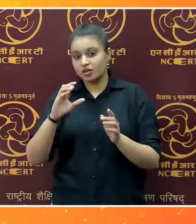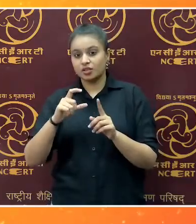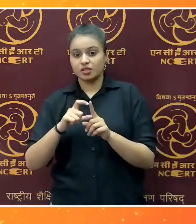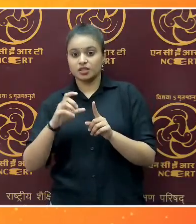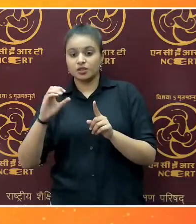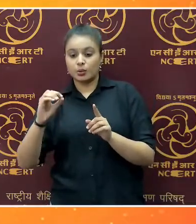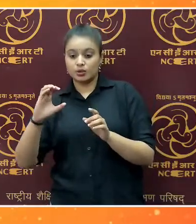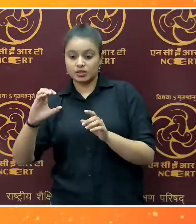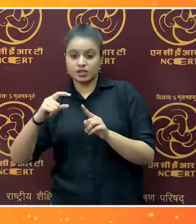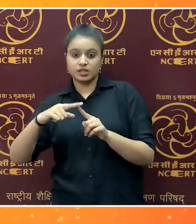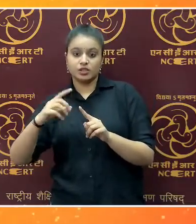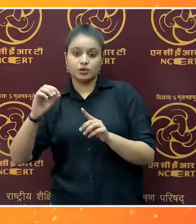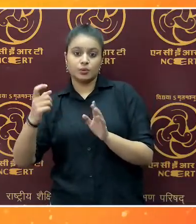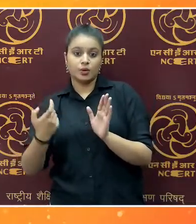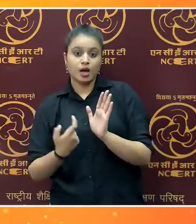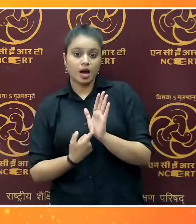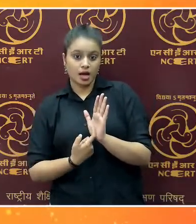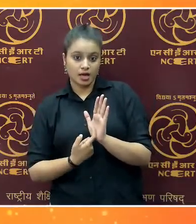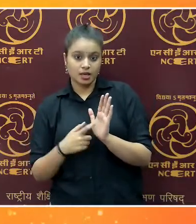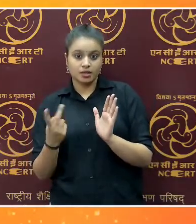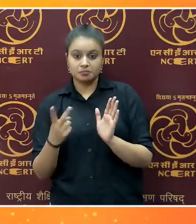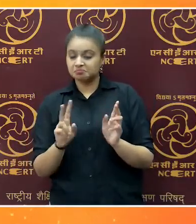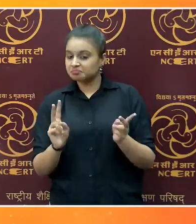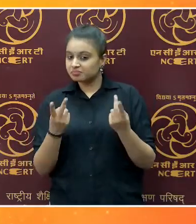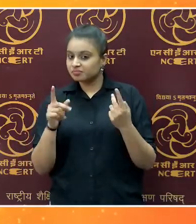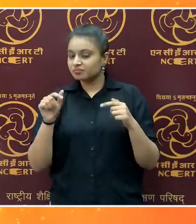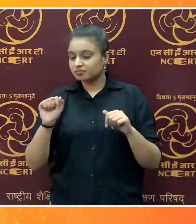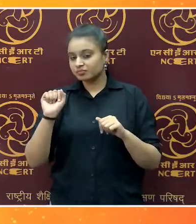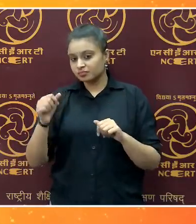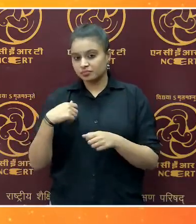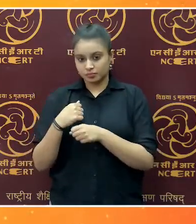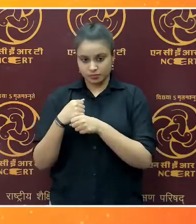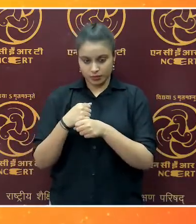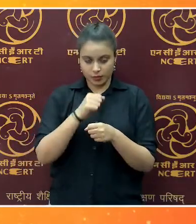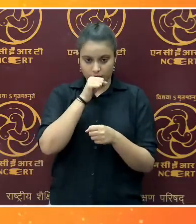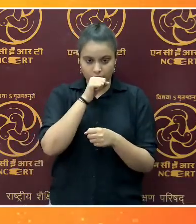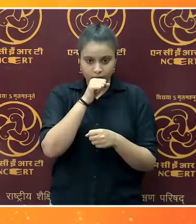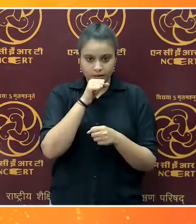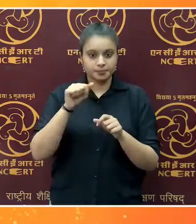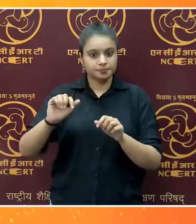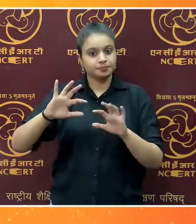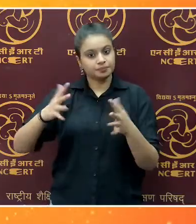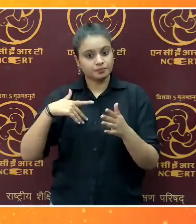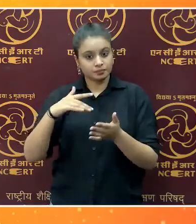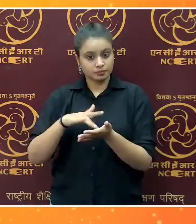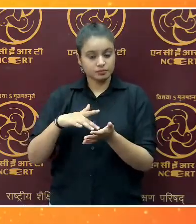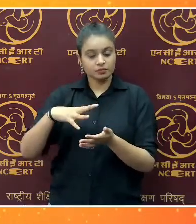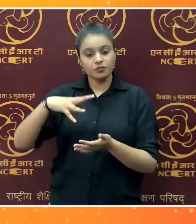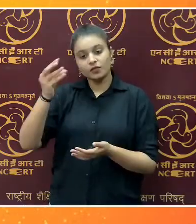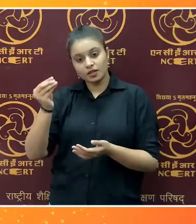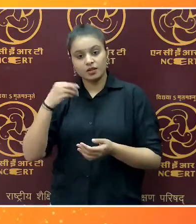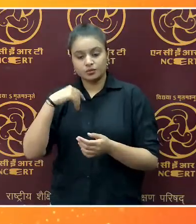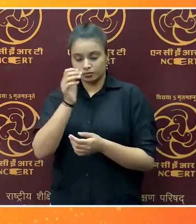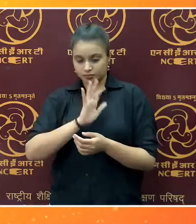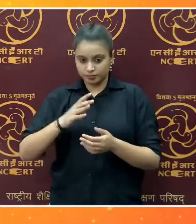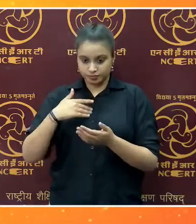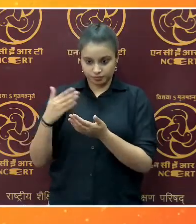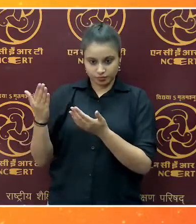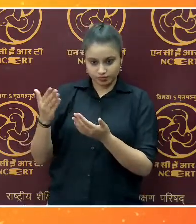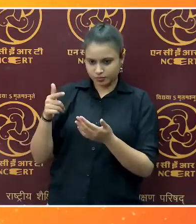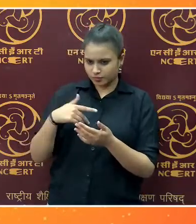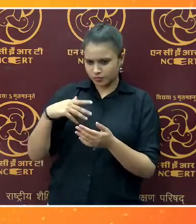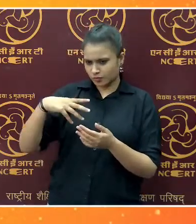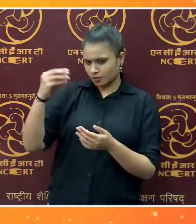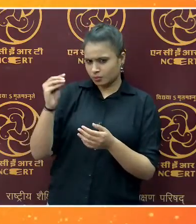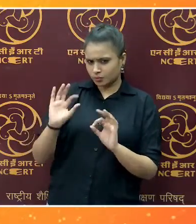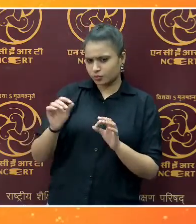DUCKTOR is a Dr. Albatross. So Dr. Albatross is a guest also, Yes. and he's a foreigner. So I welcome him. No, he's not a foreigner.